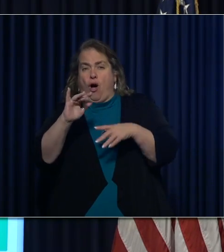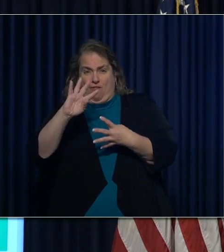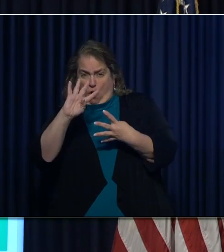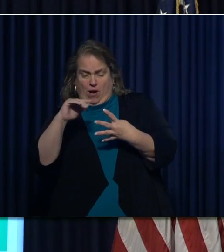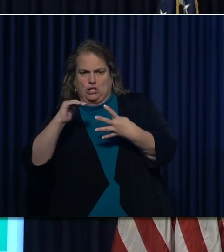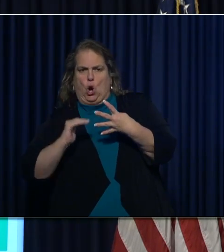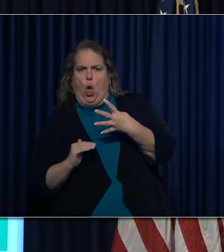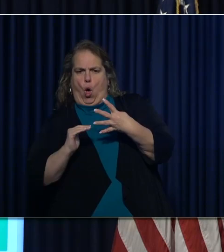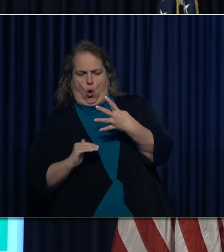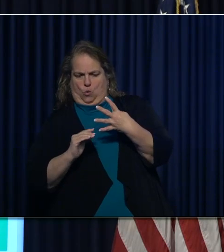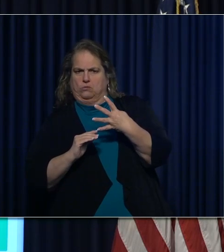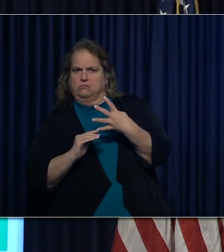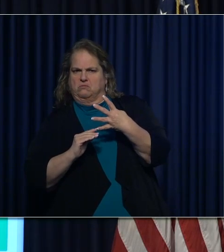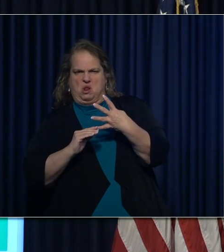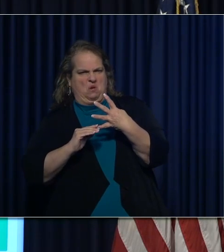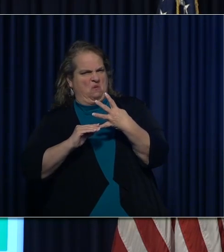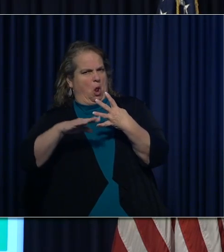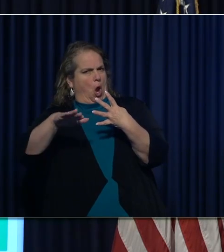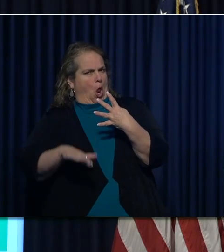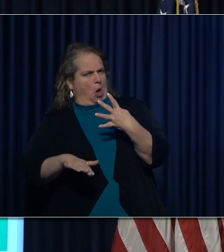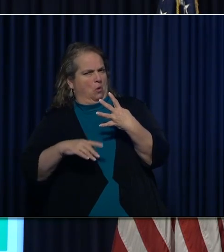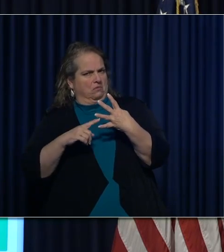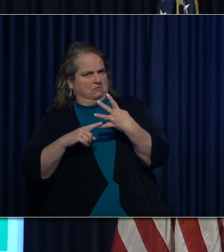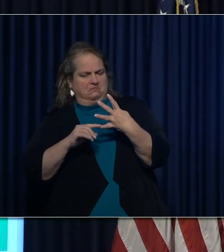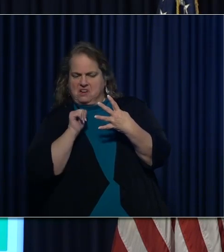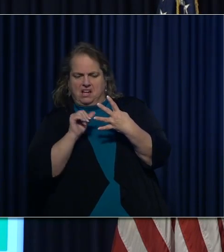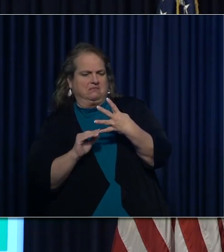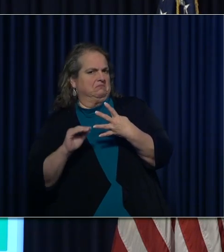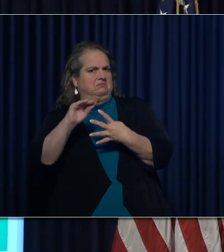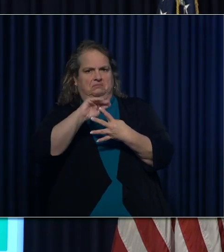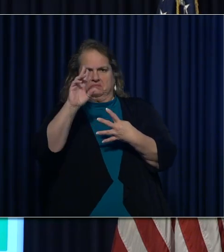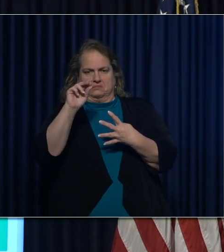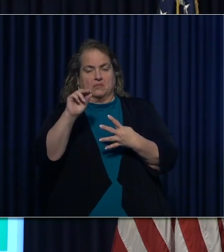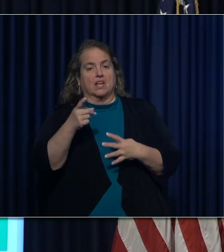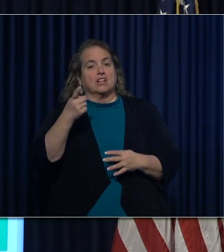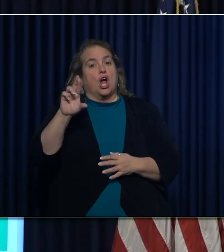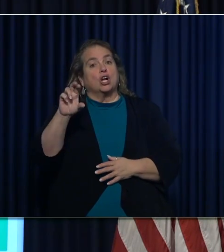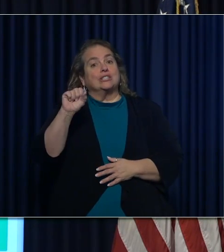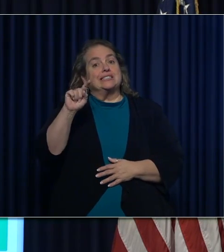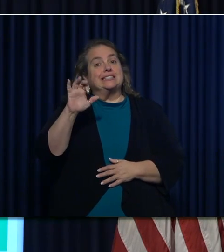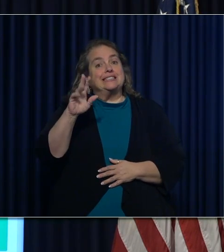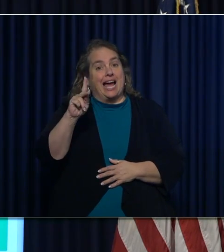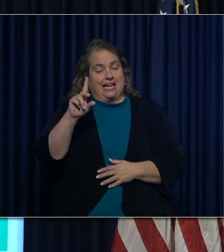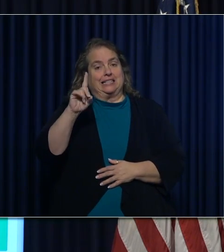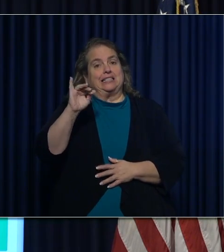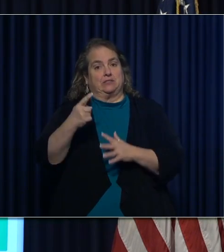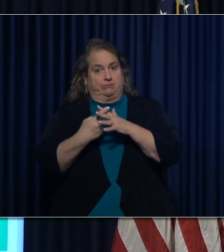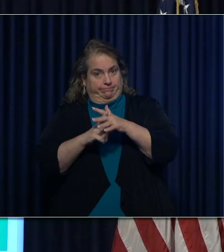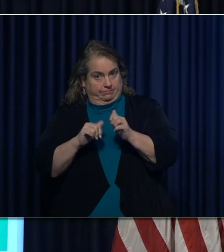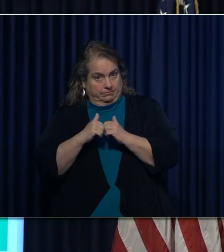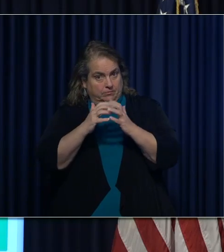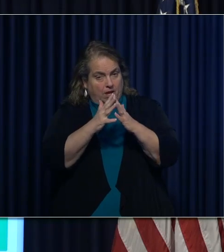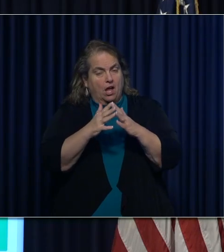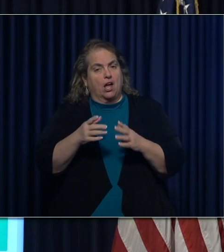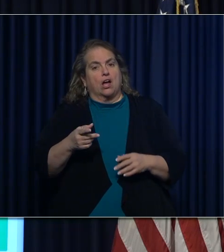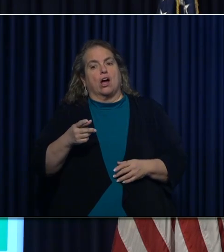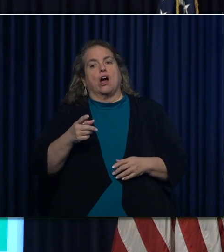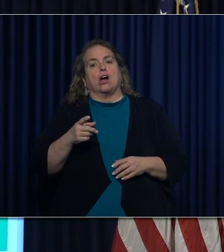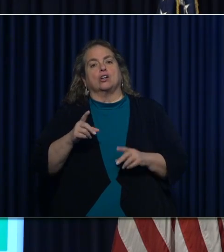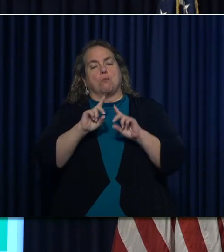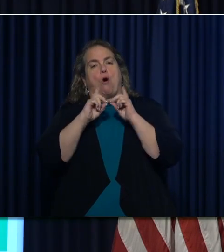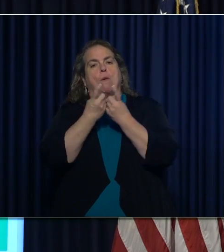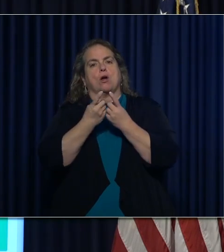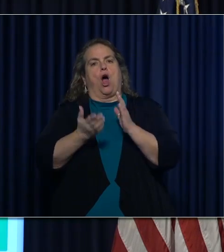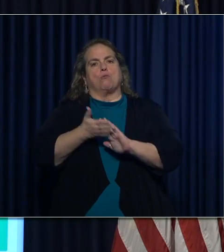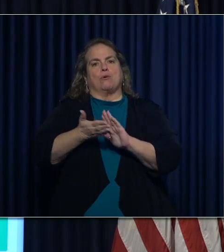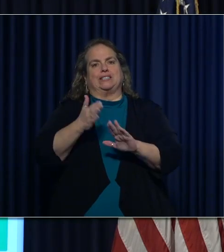we were at yesterday. Additionally, Dr. Stack has activated the department operations centers at all the